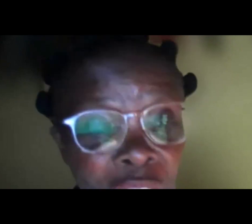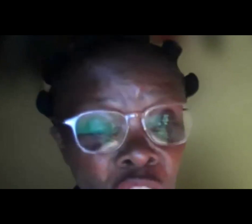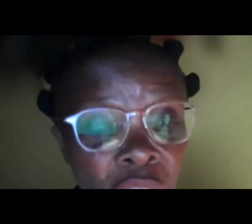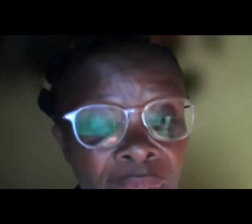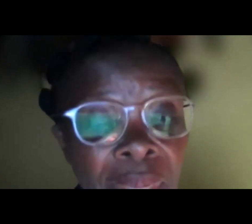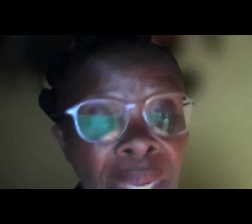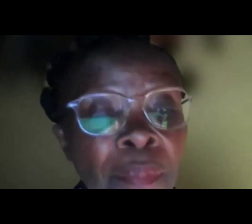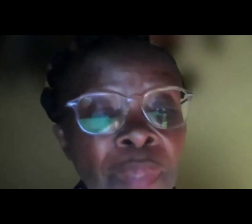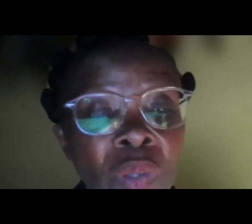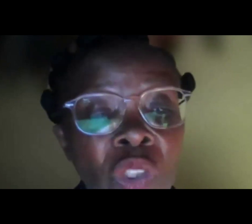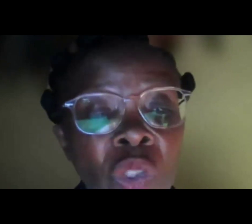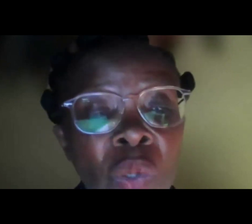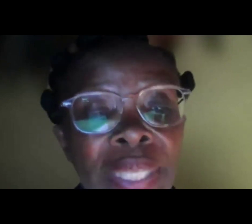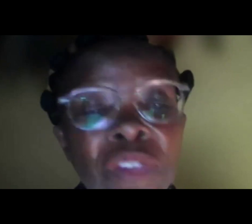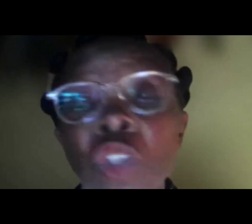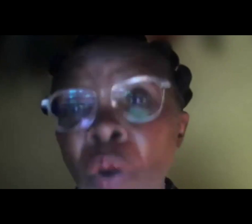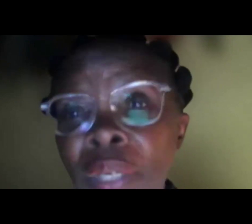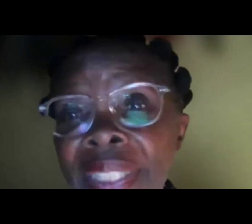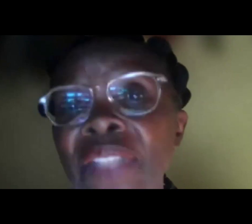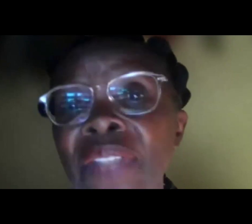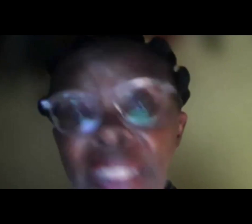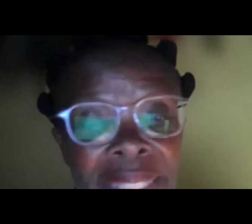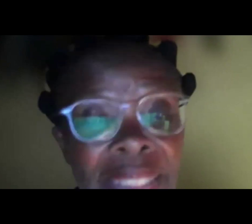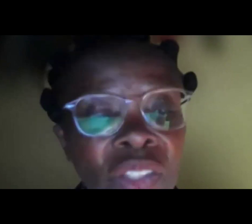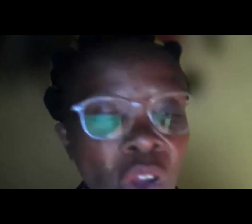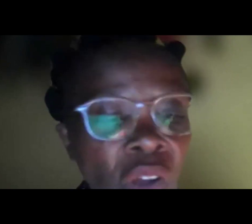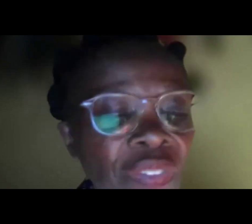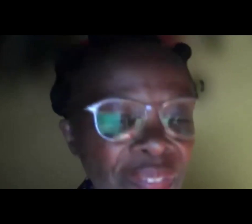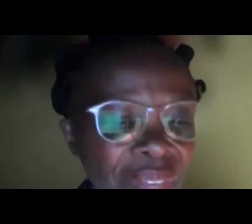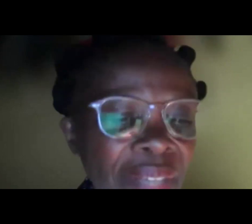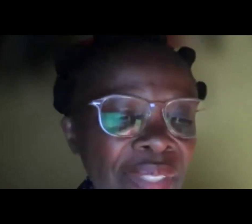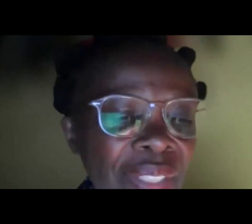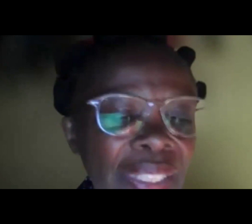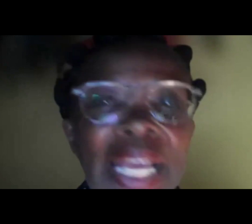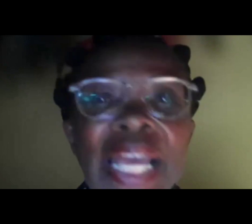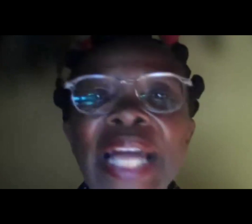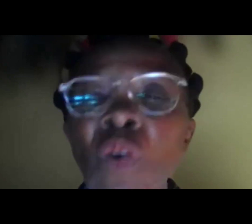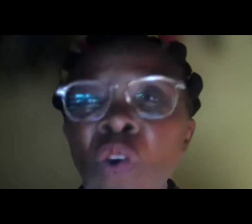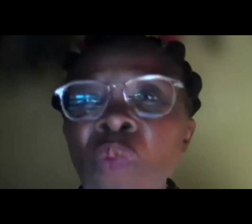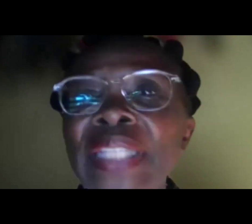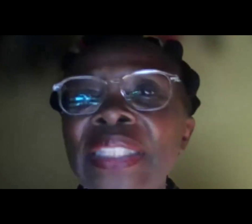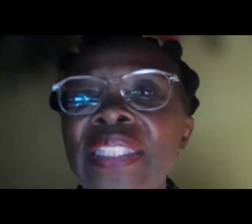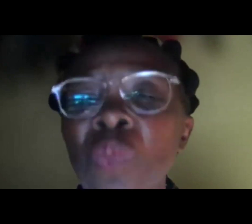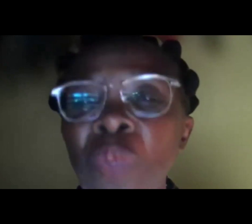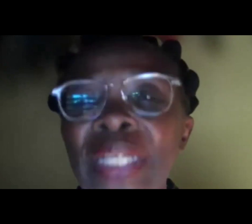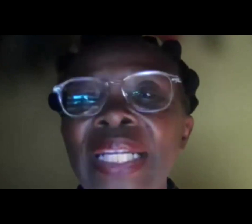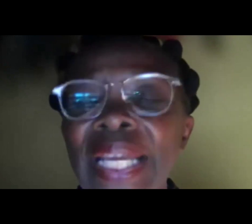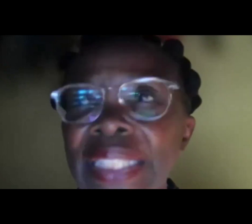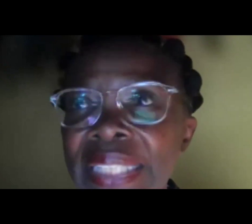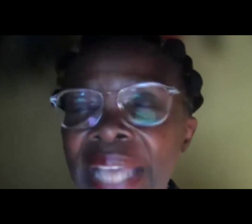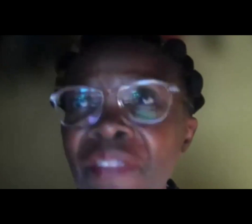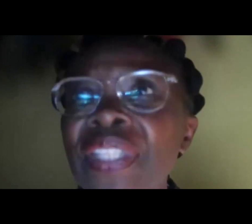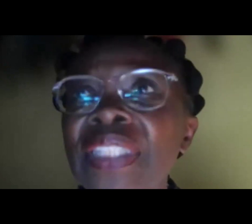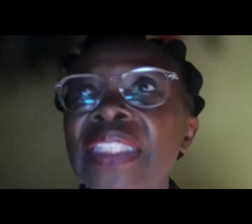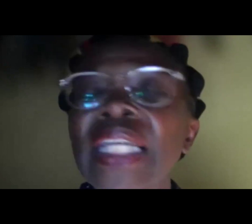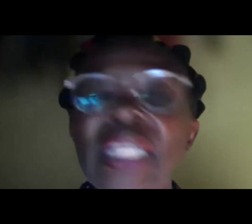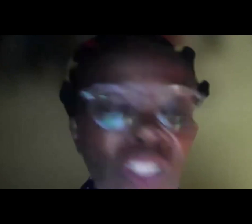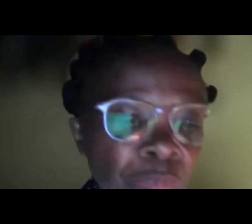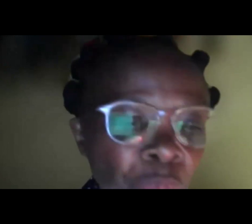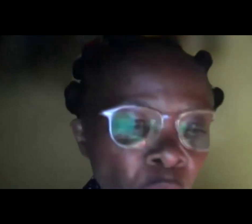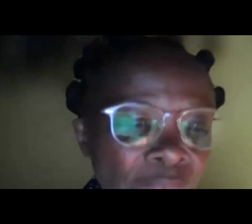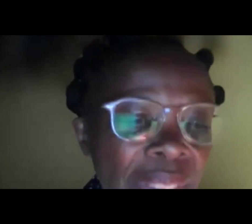in prevention, but also in responding to the needs of survivors. And always this work and these